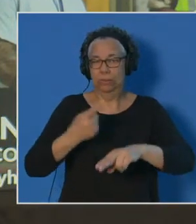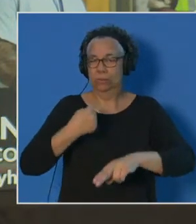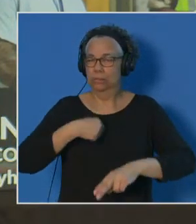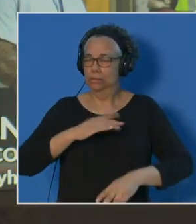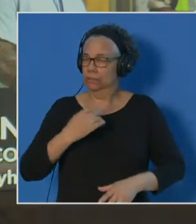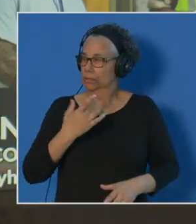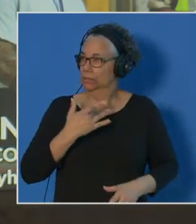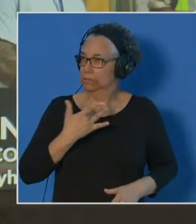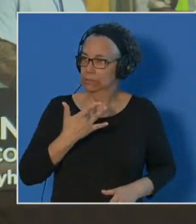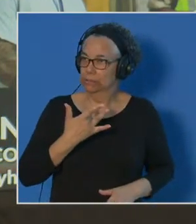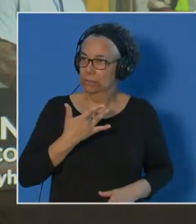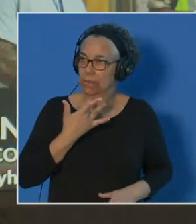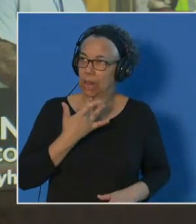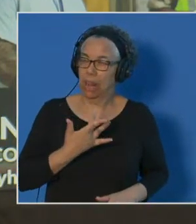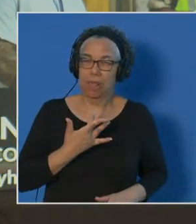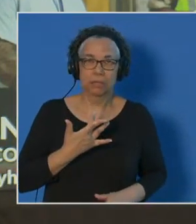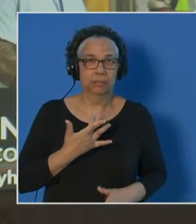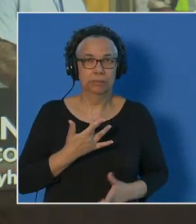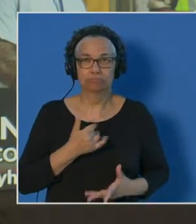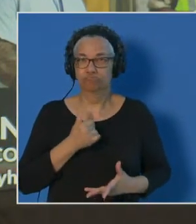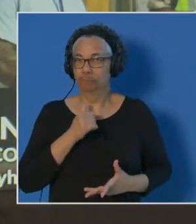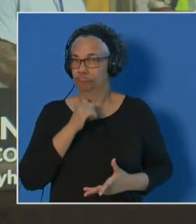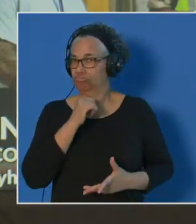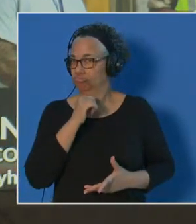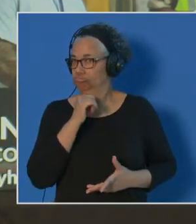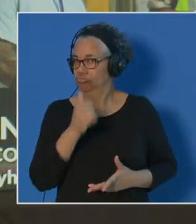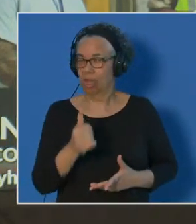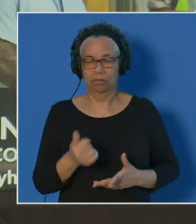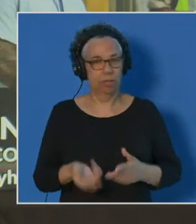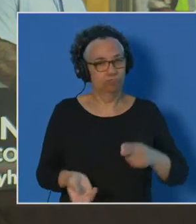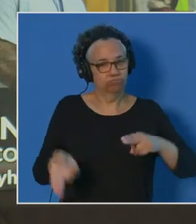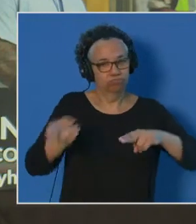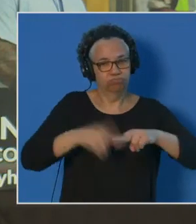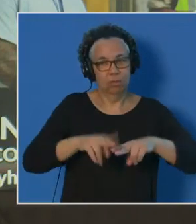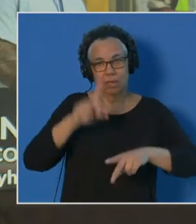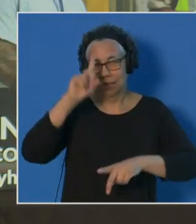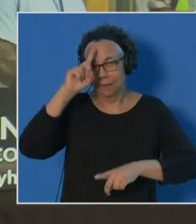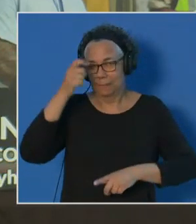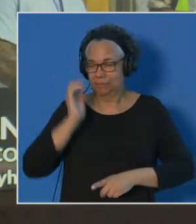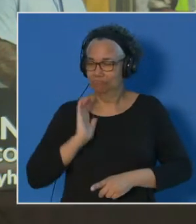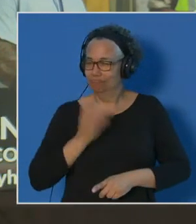an acceleration due to the work and vigilance of all of us.